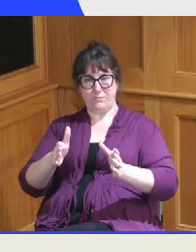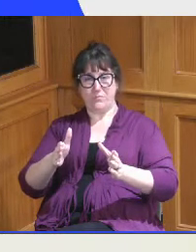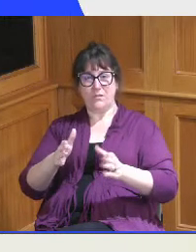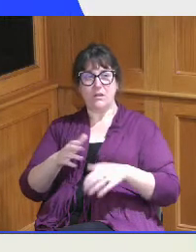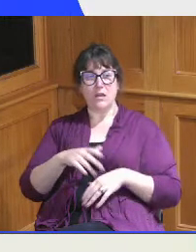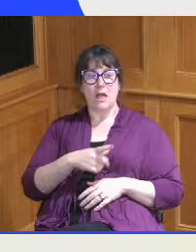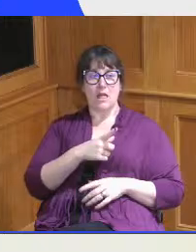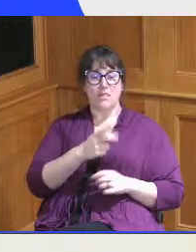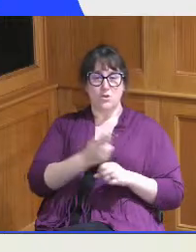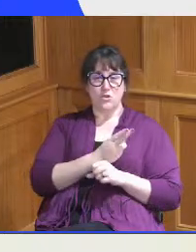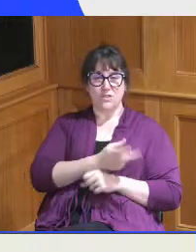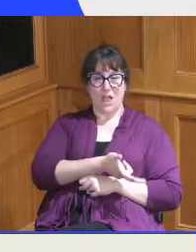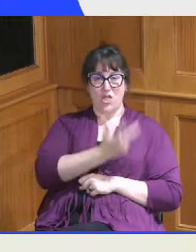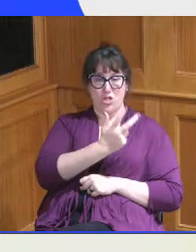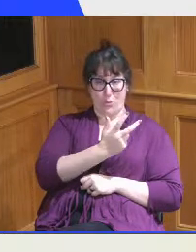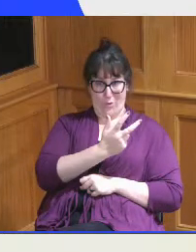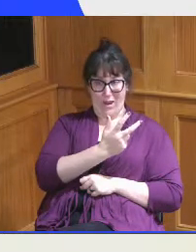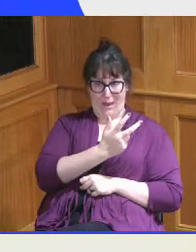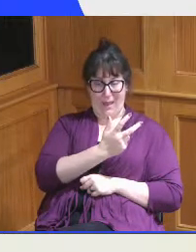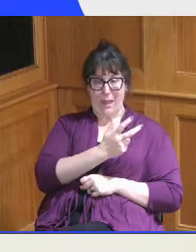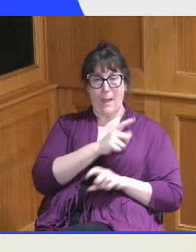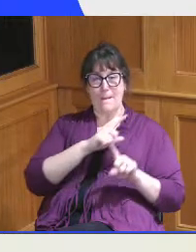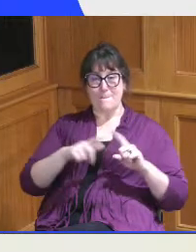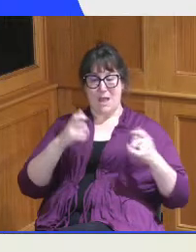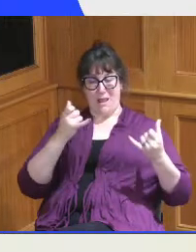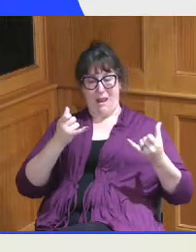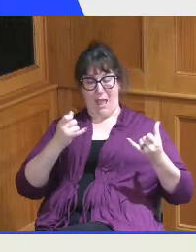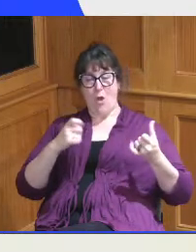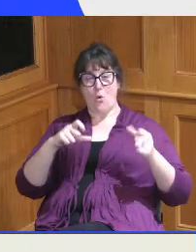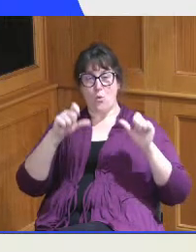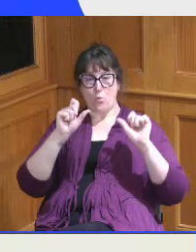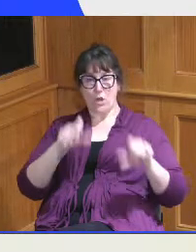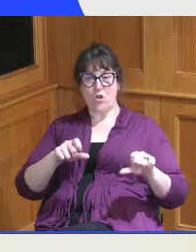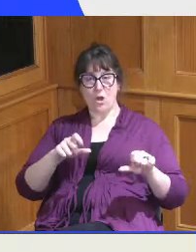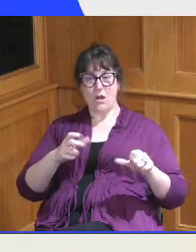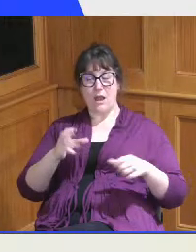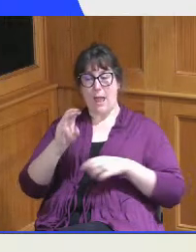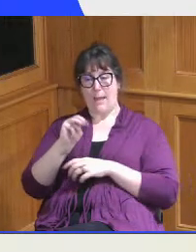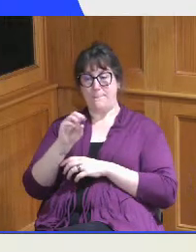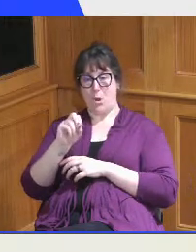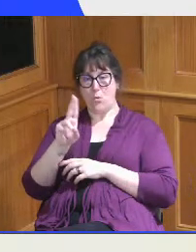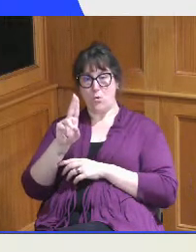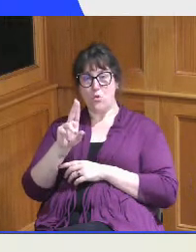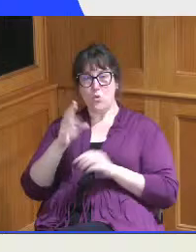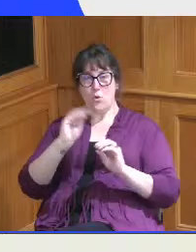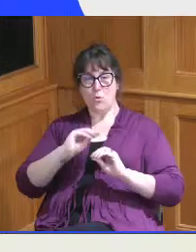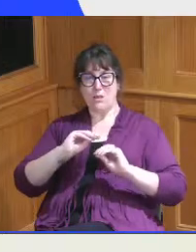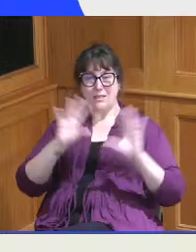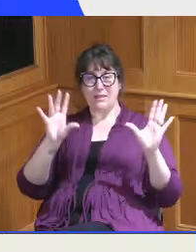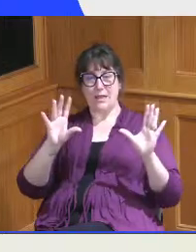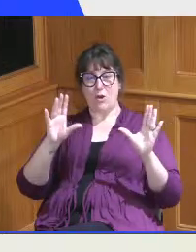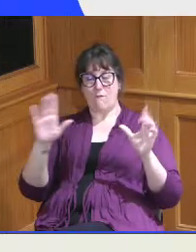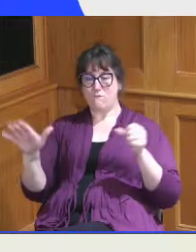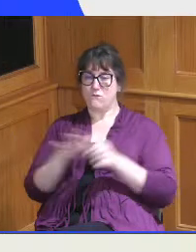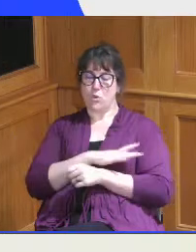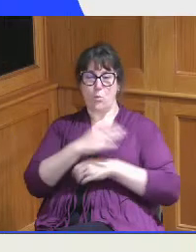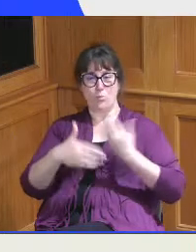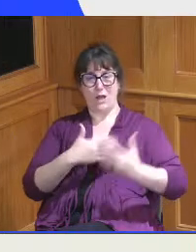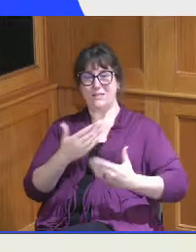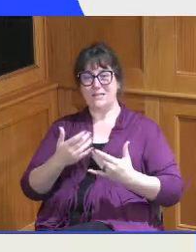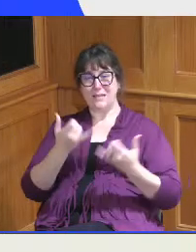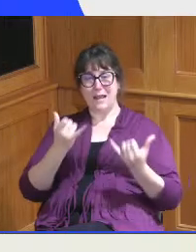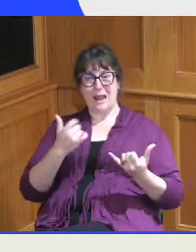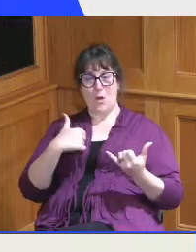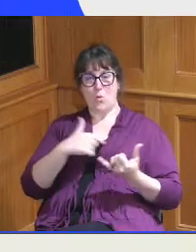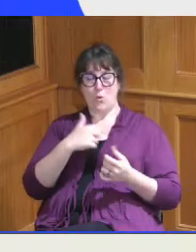vouchers, but now, due to our efforts, they actually were able to sign a memorandum of understanding, create a clear, full process on how it works, and now we're